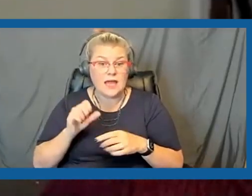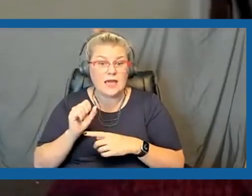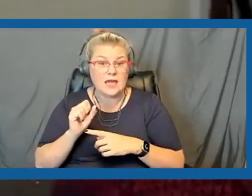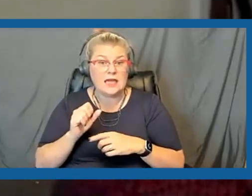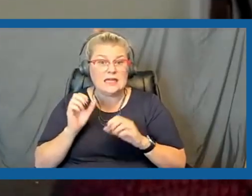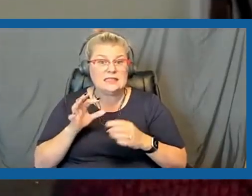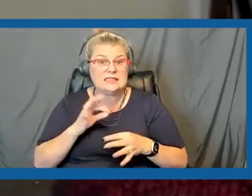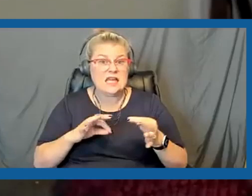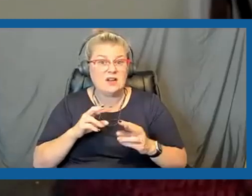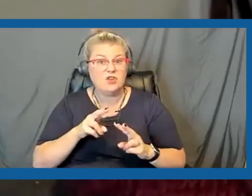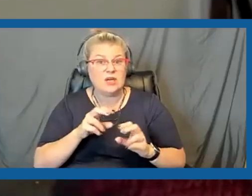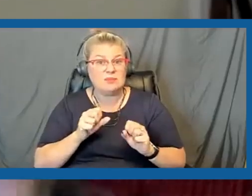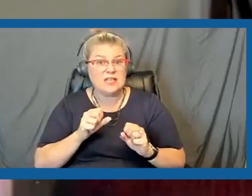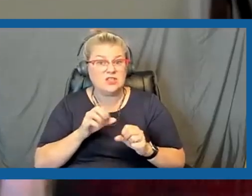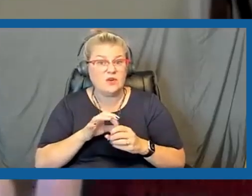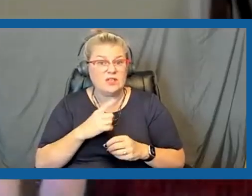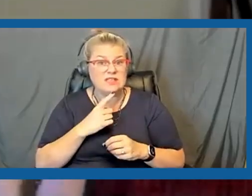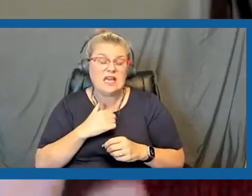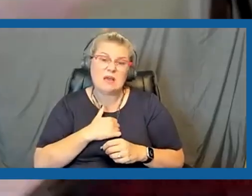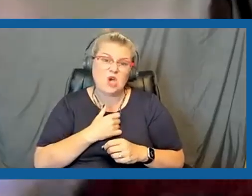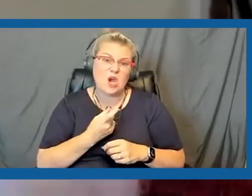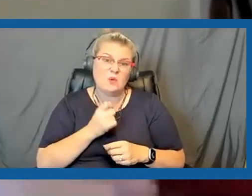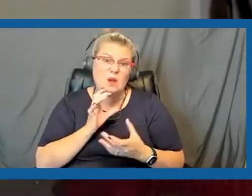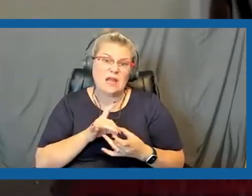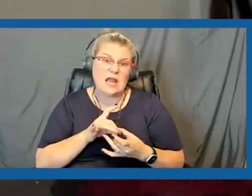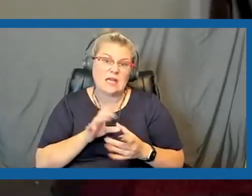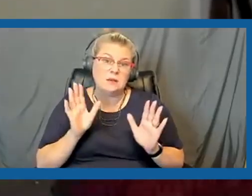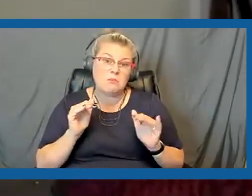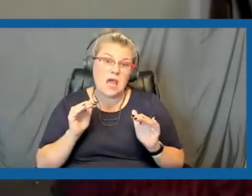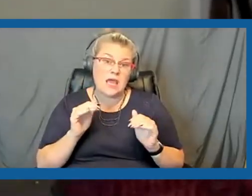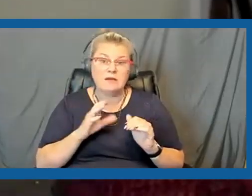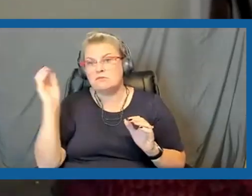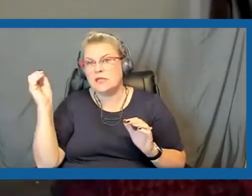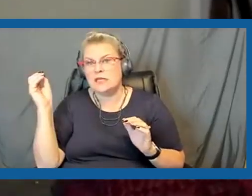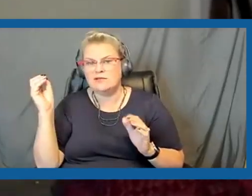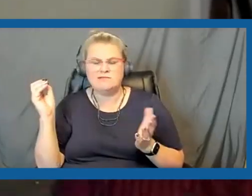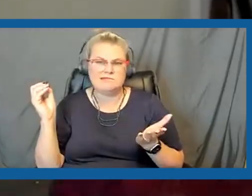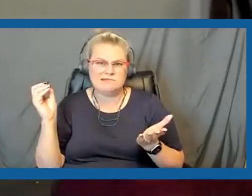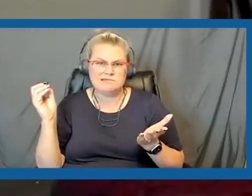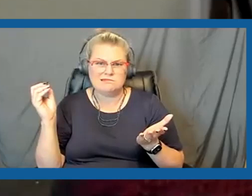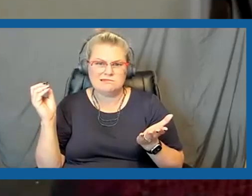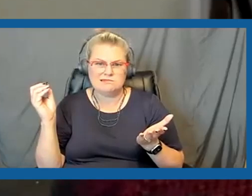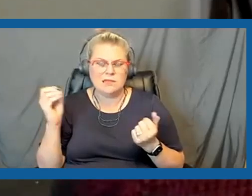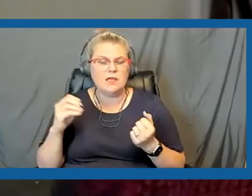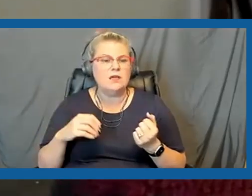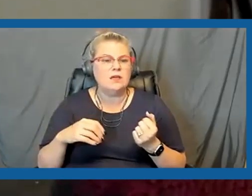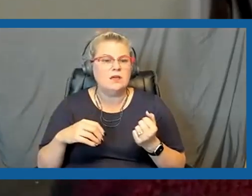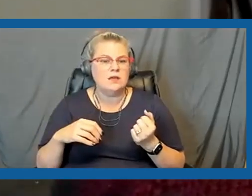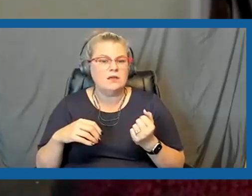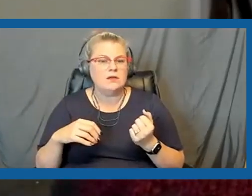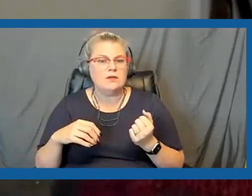potential voter and saying, I'm sorry, we don't connect, and that's the lasting impression that you leave with them. And